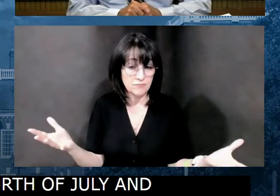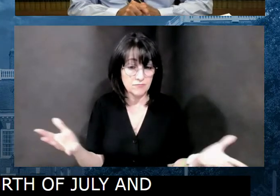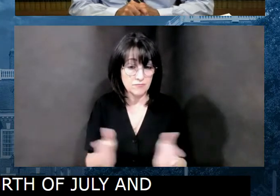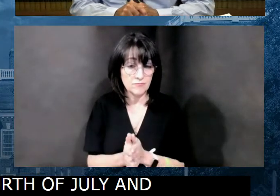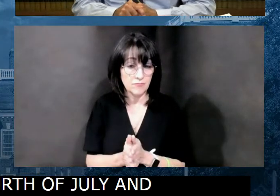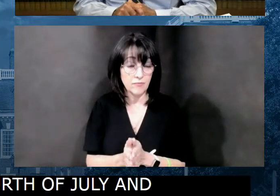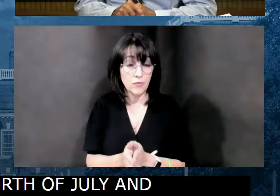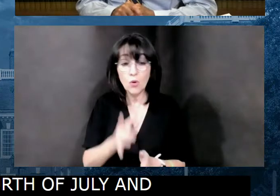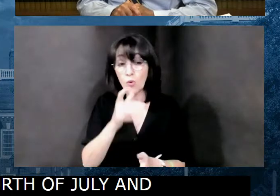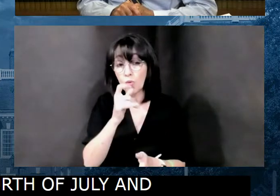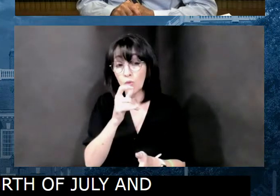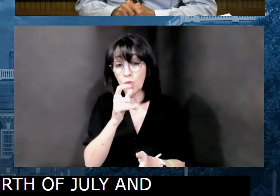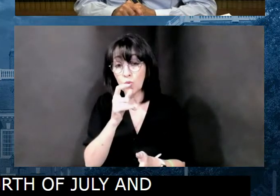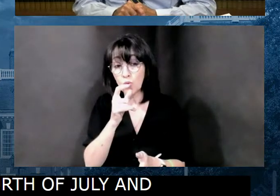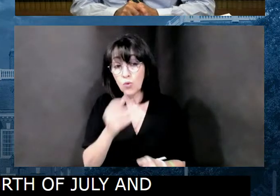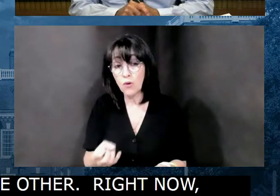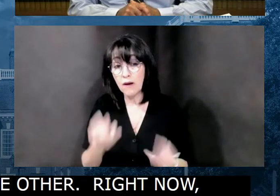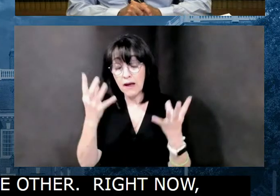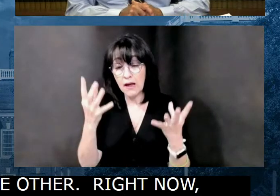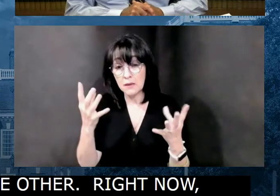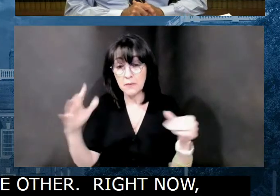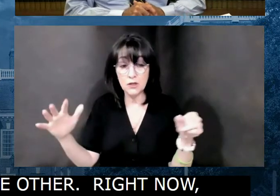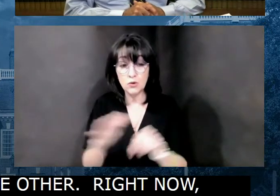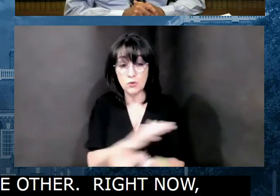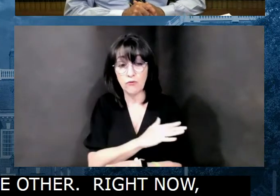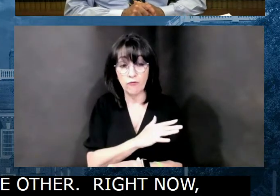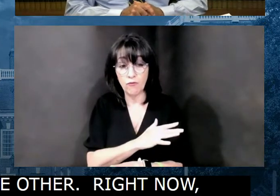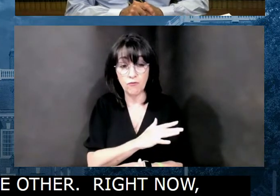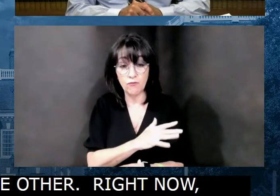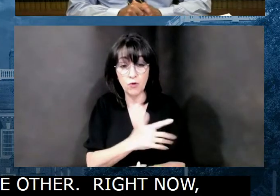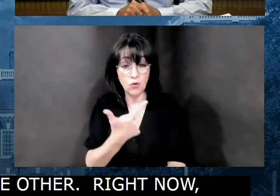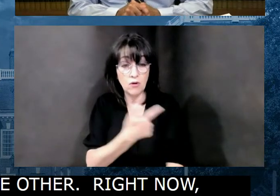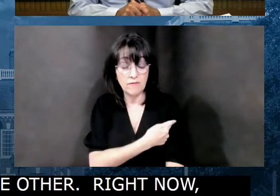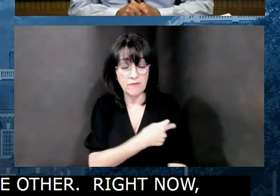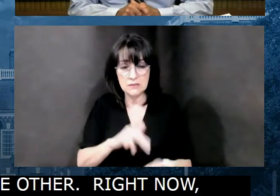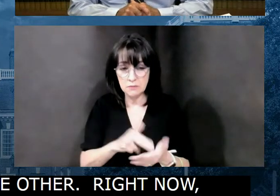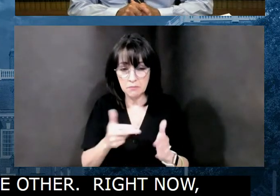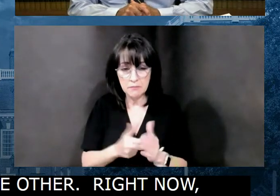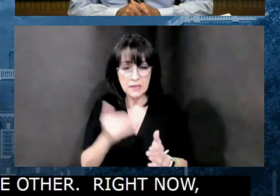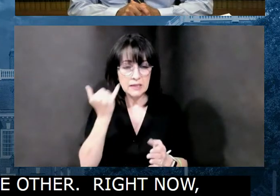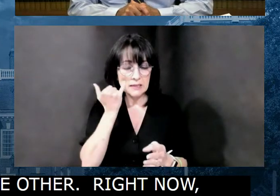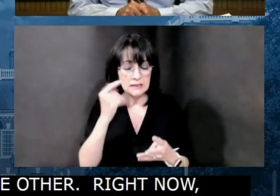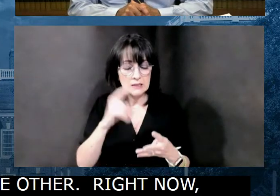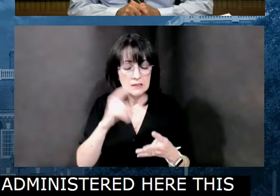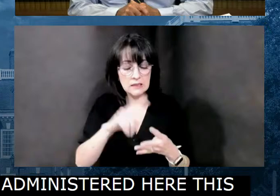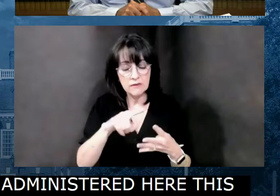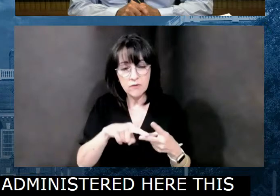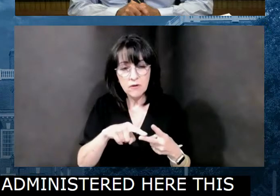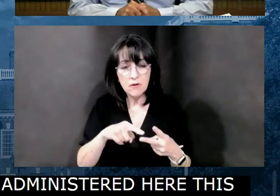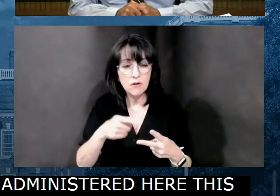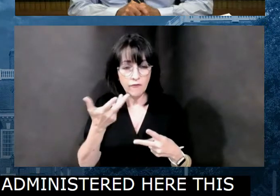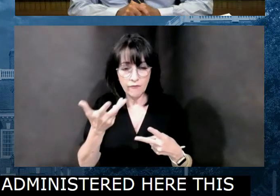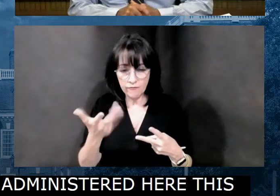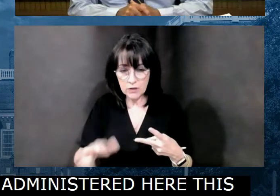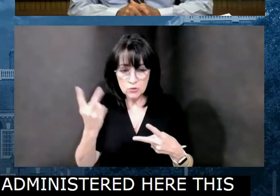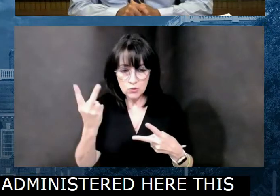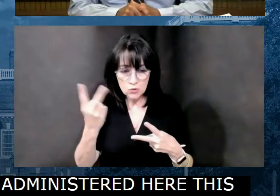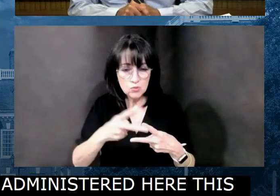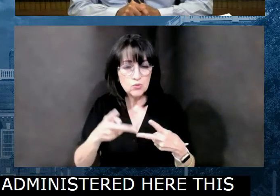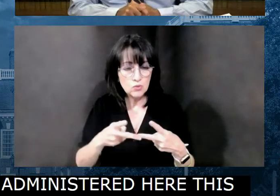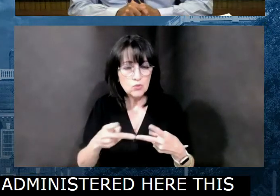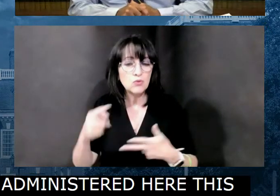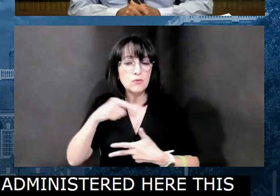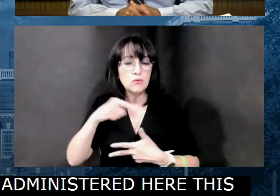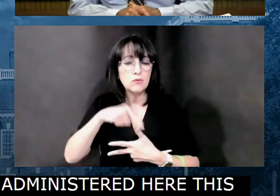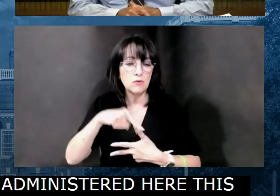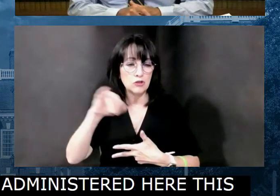421,000 almost, and that represents, these are CDC numbers, and we haven't